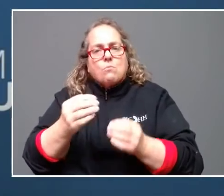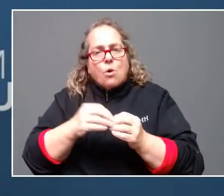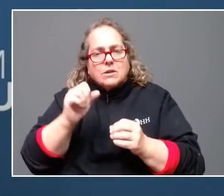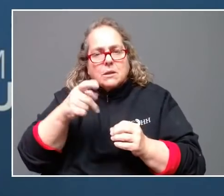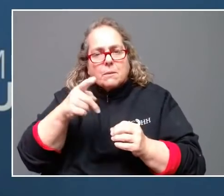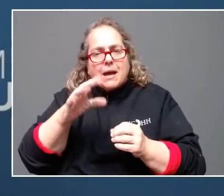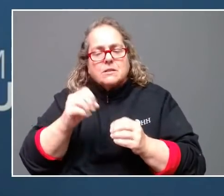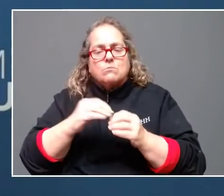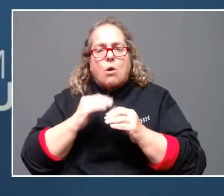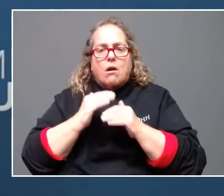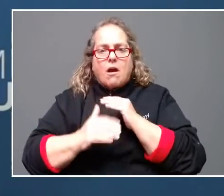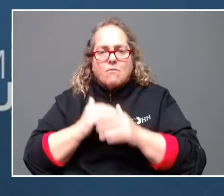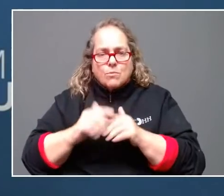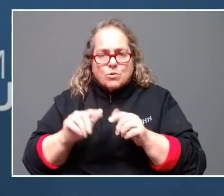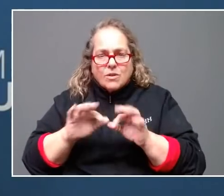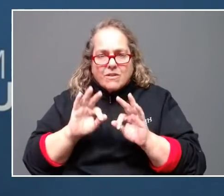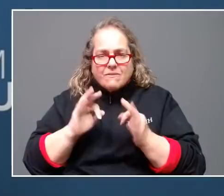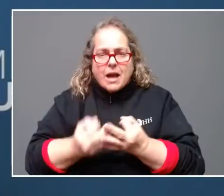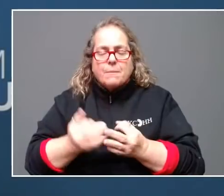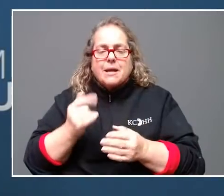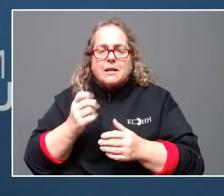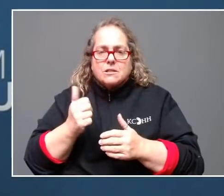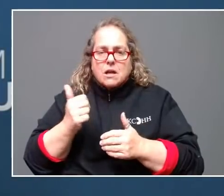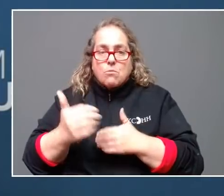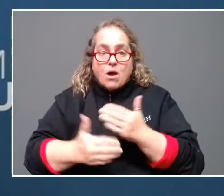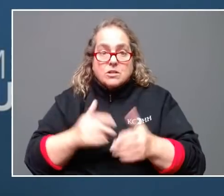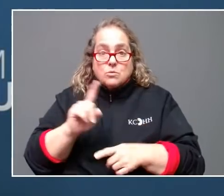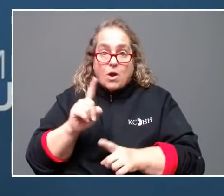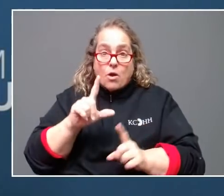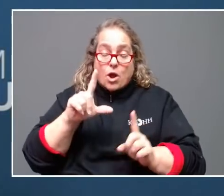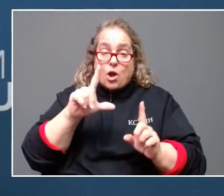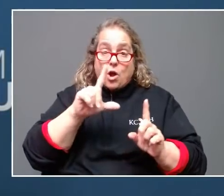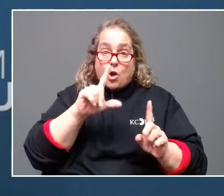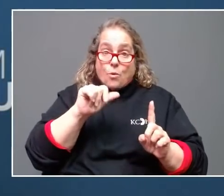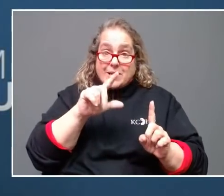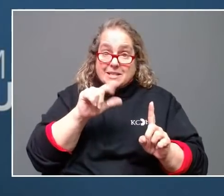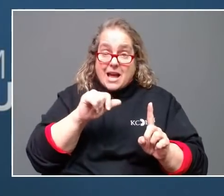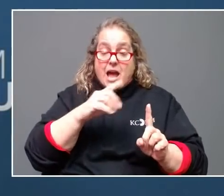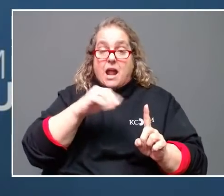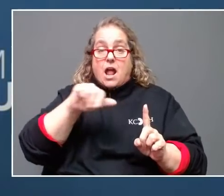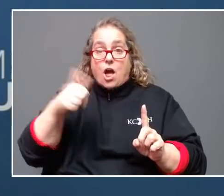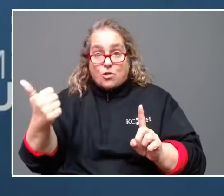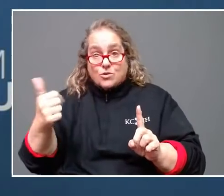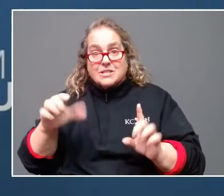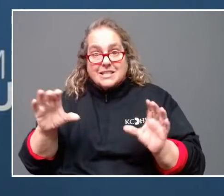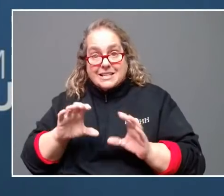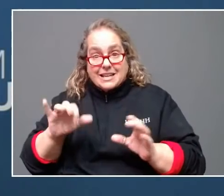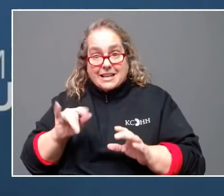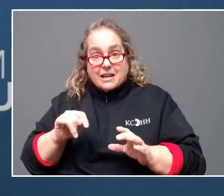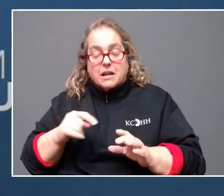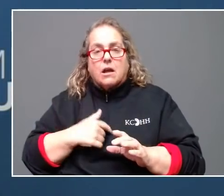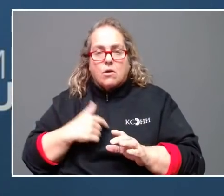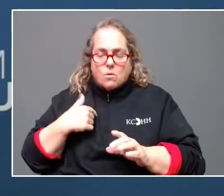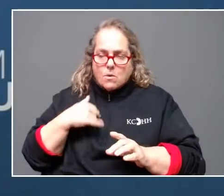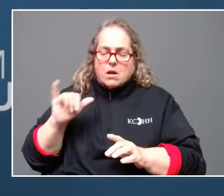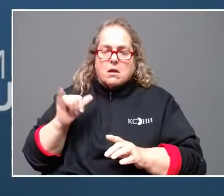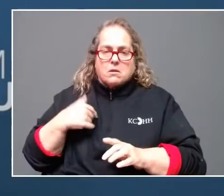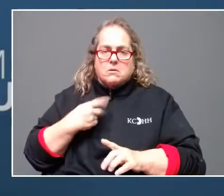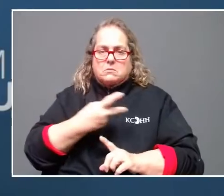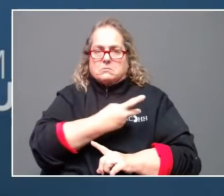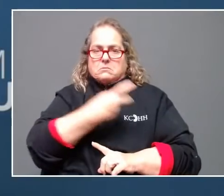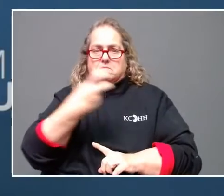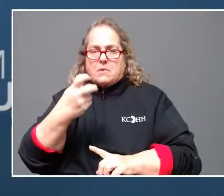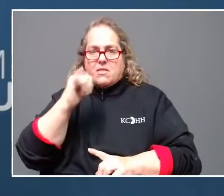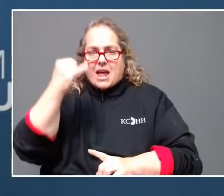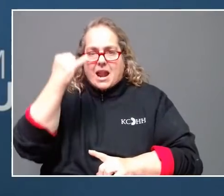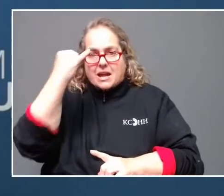families. It's a process that Louisiana and some others have been some of the first to innovate on, but we're having to build a lot of this from the ground